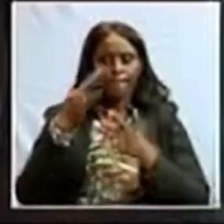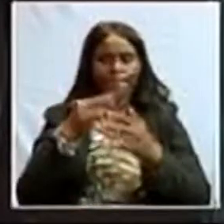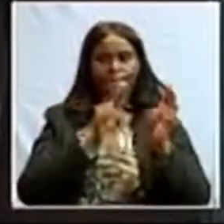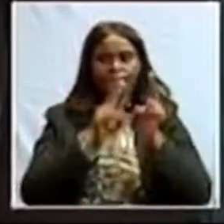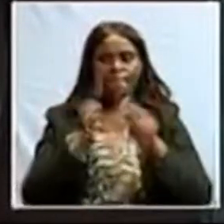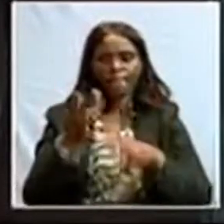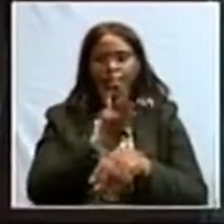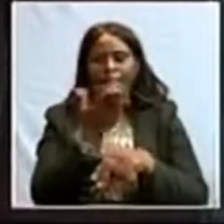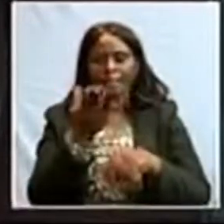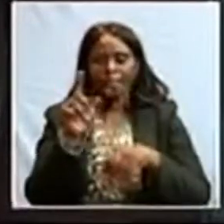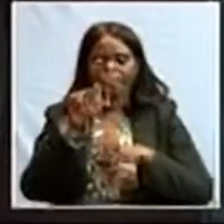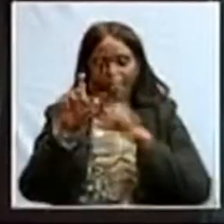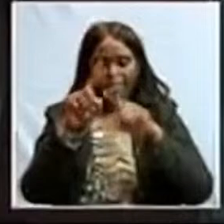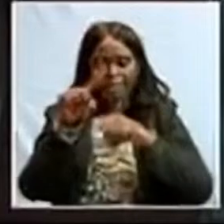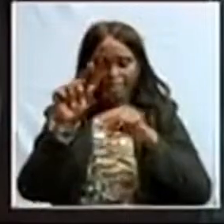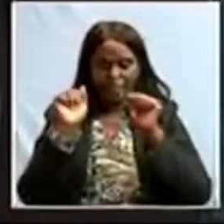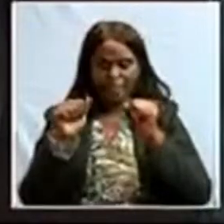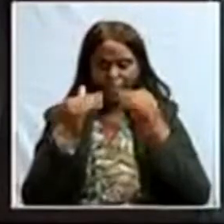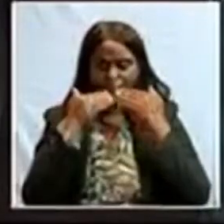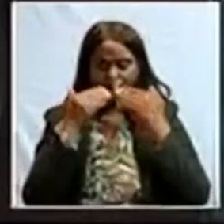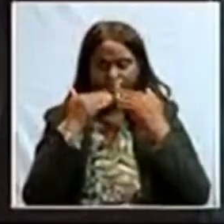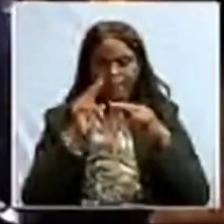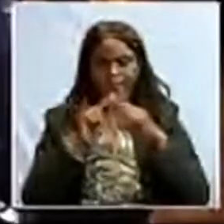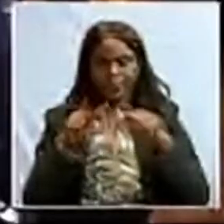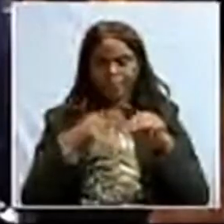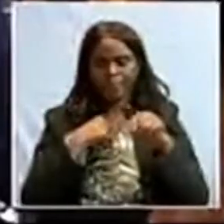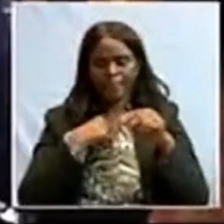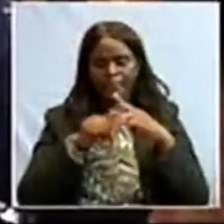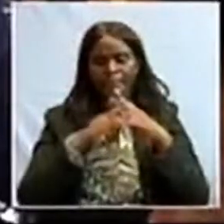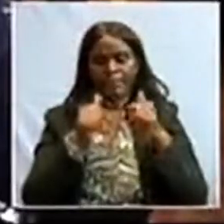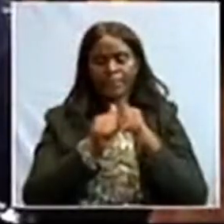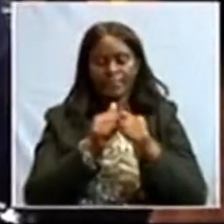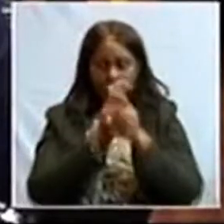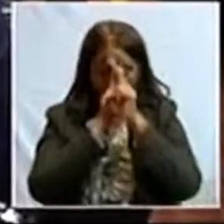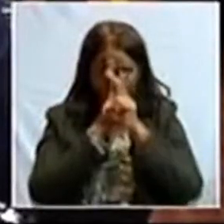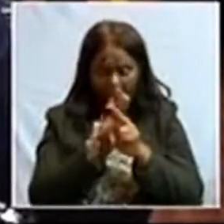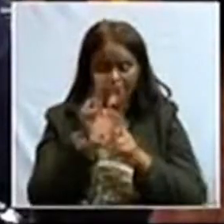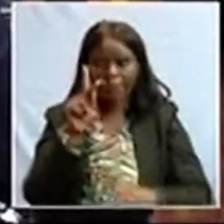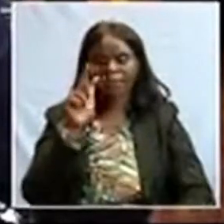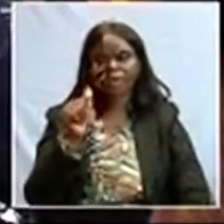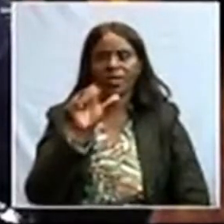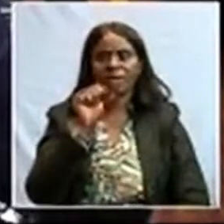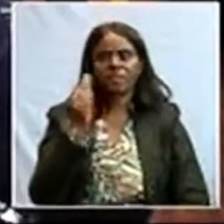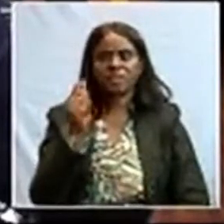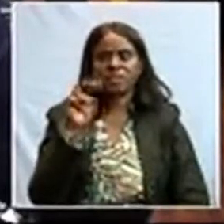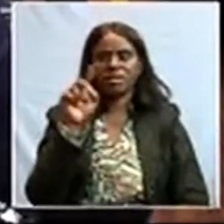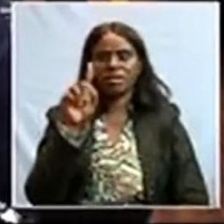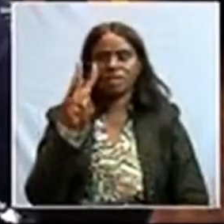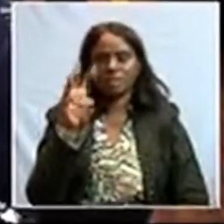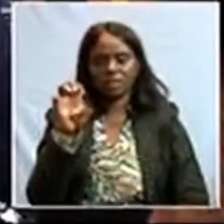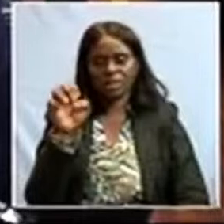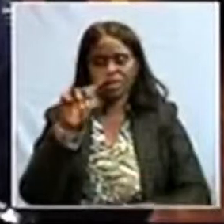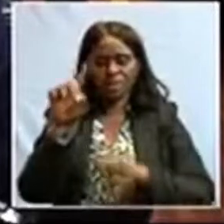questions. Thank you, Chair. I'll begin with Honorable Cassandra's question.